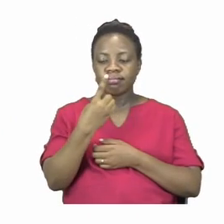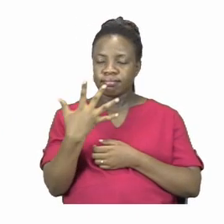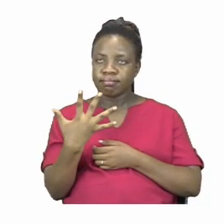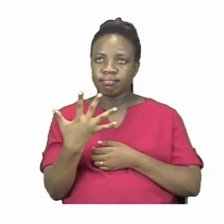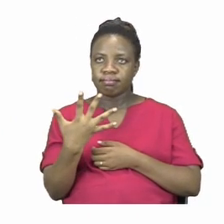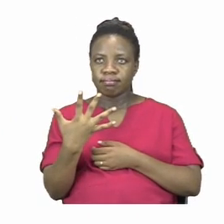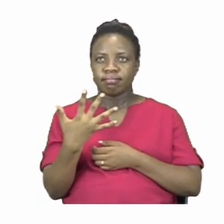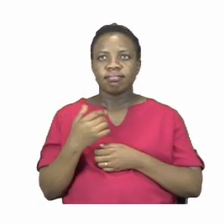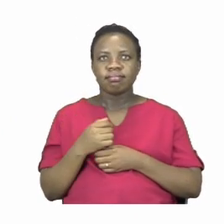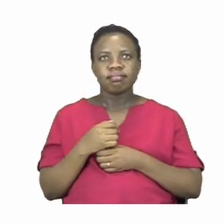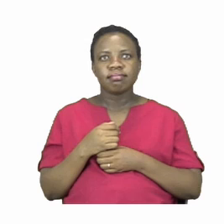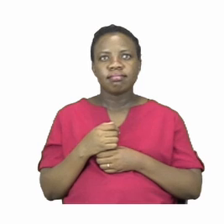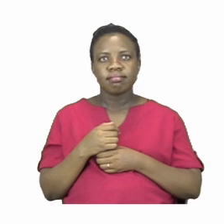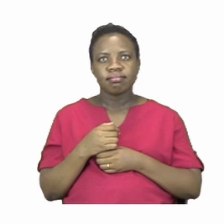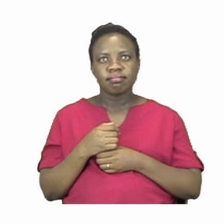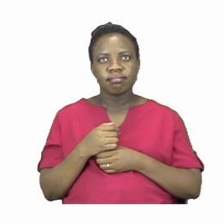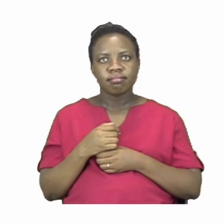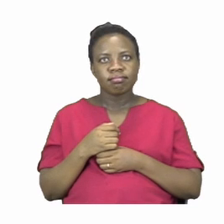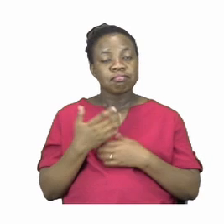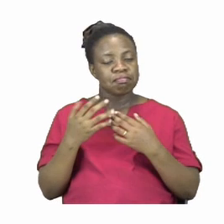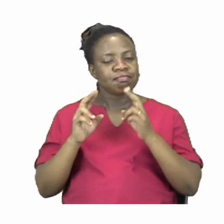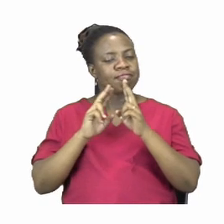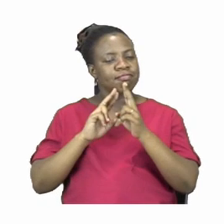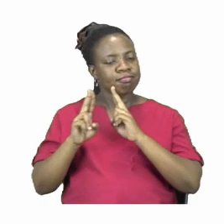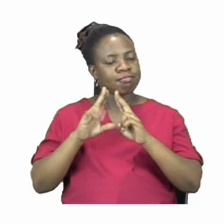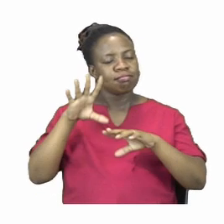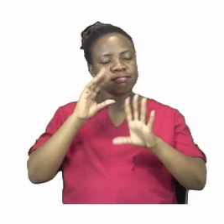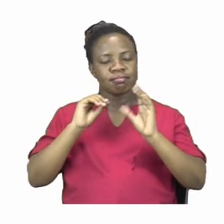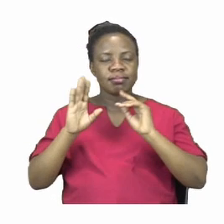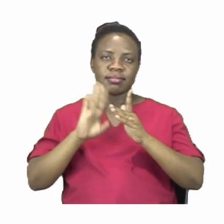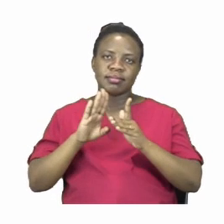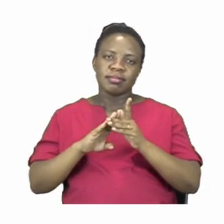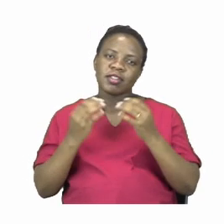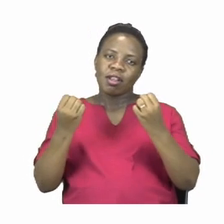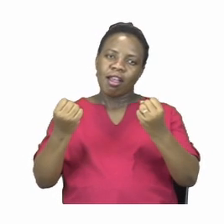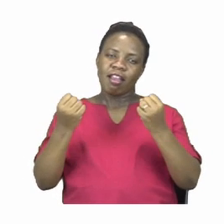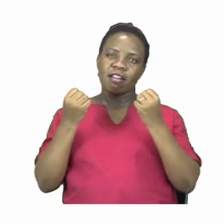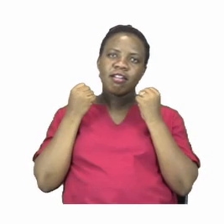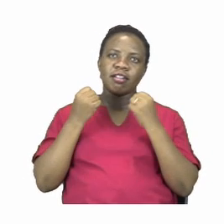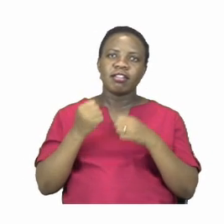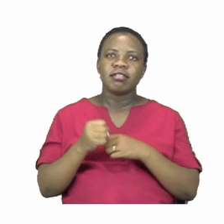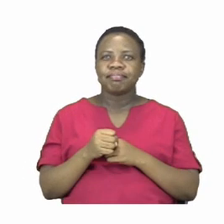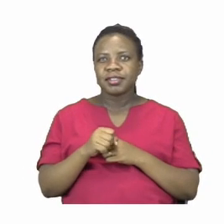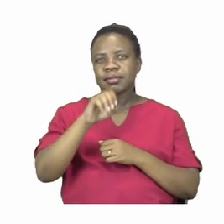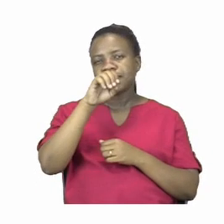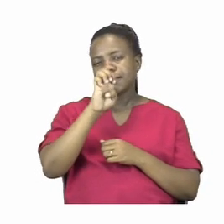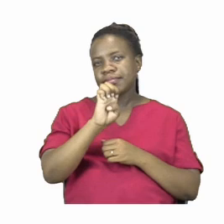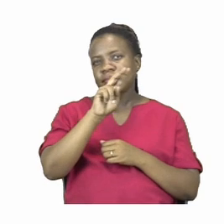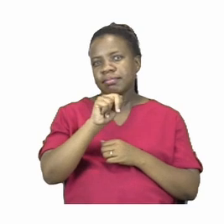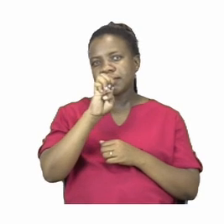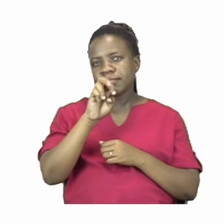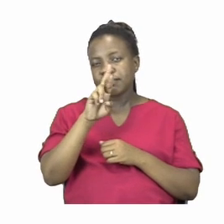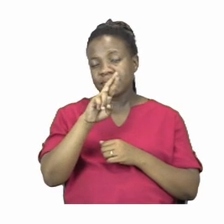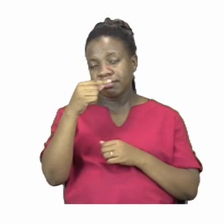page 15, we are going to be discussing energy. Remember what energy is from our previous lessons?